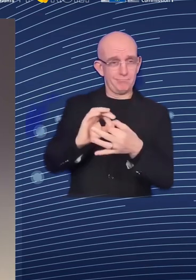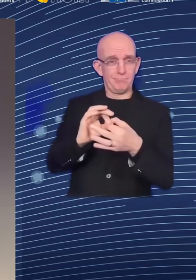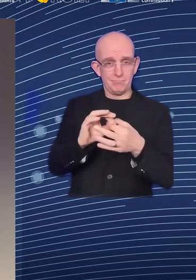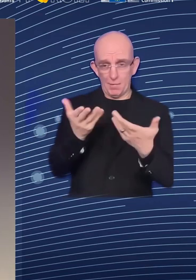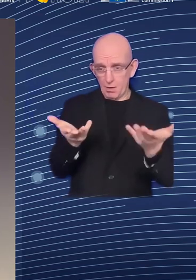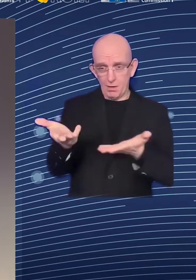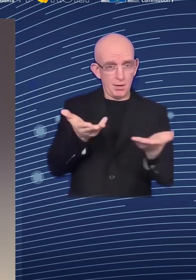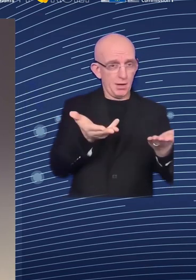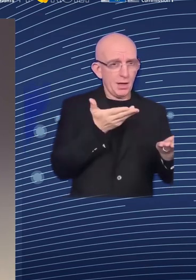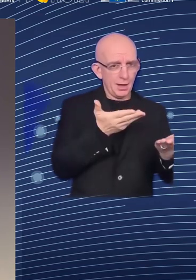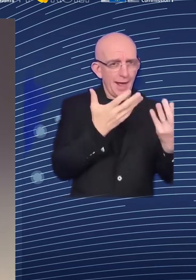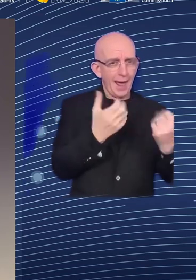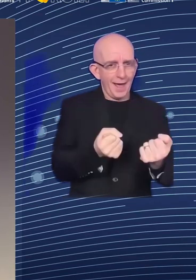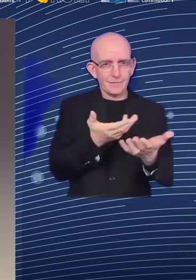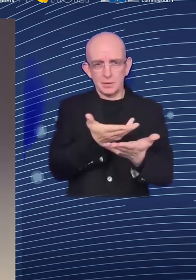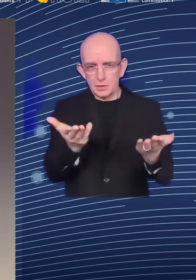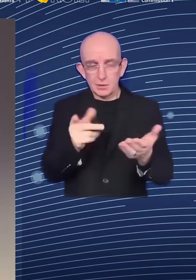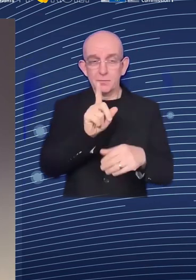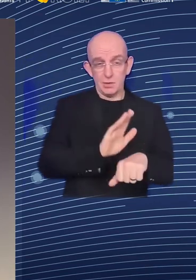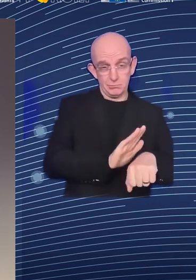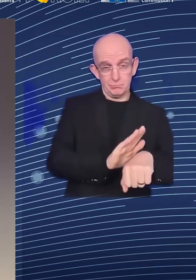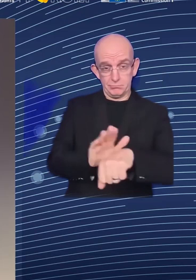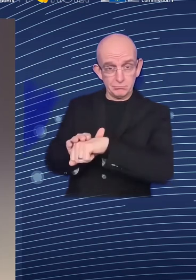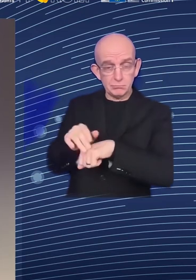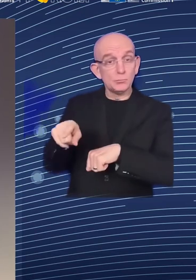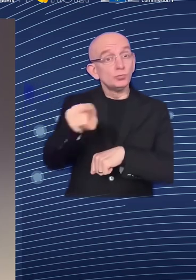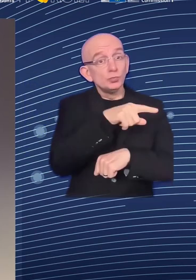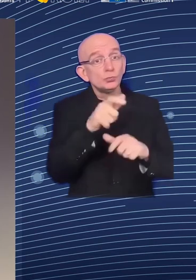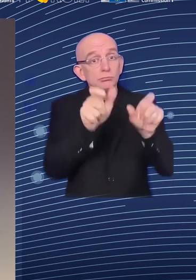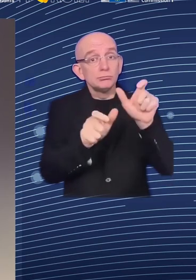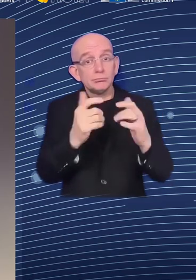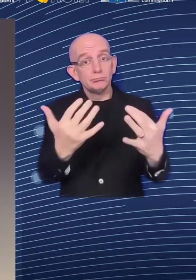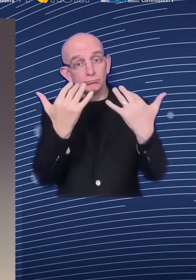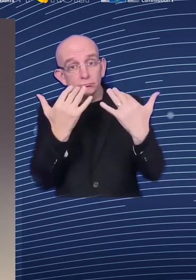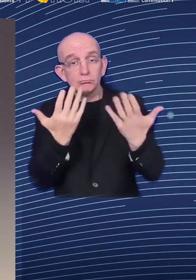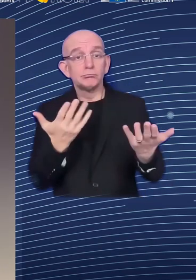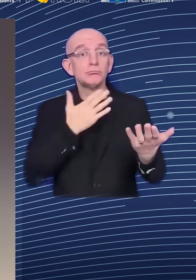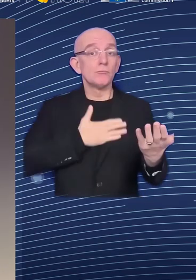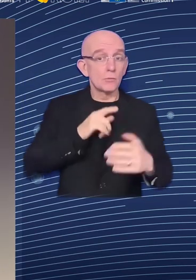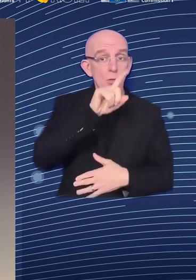yet, but please do send your questions. We're going to talk a bit now about